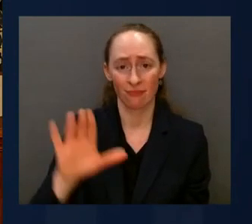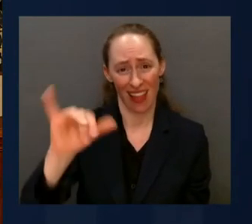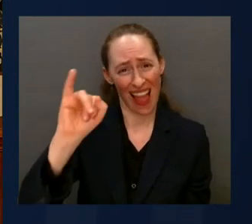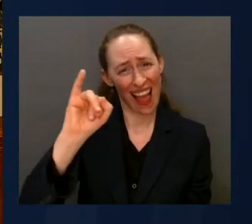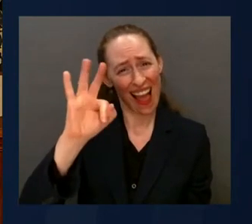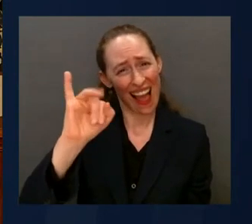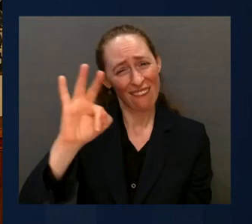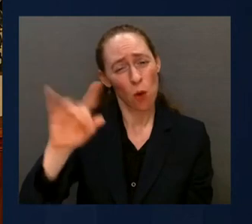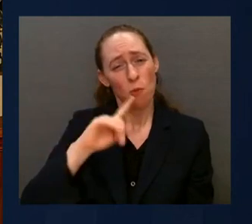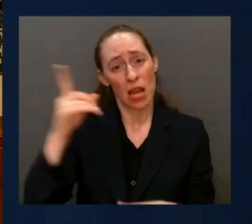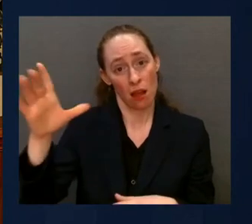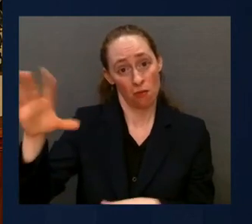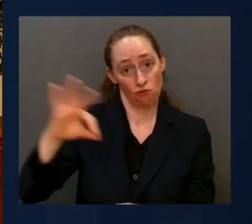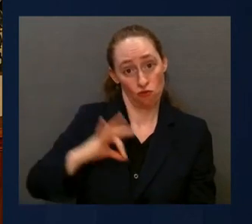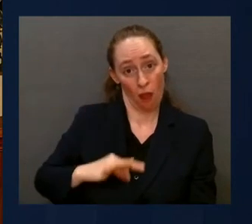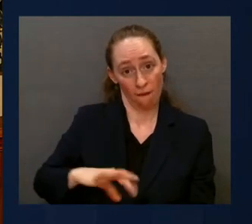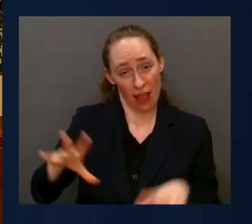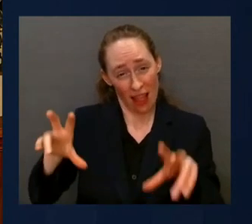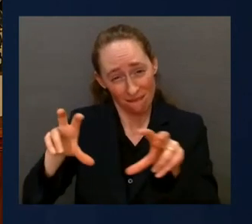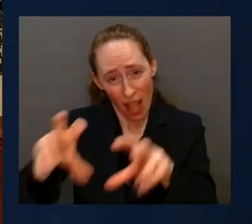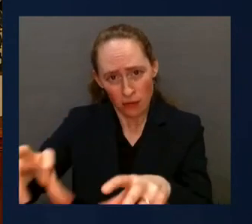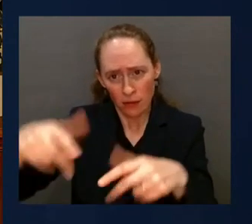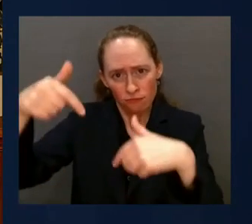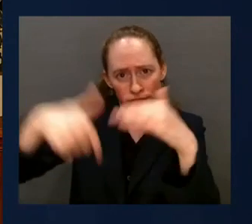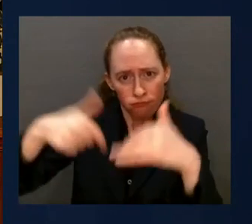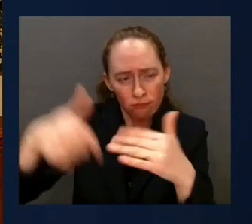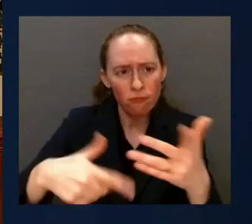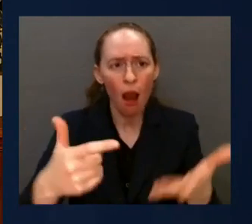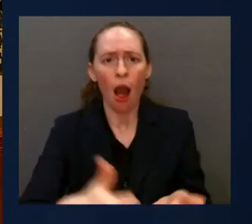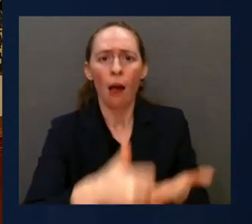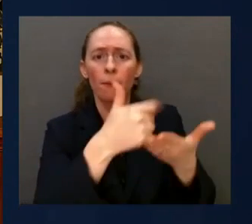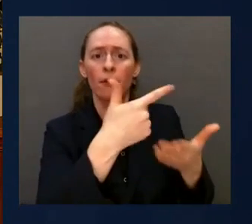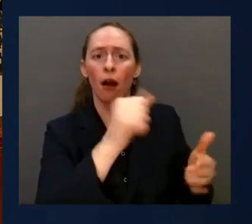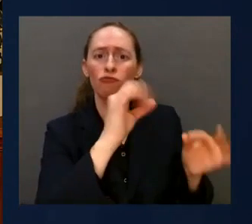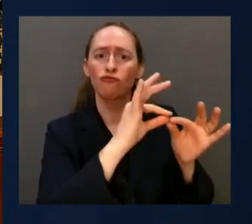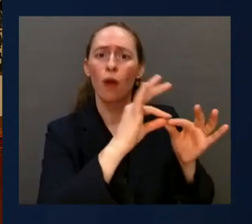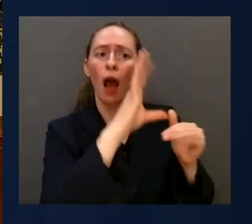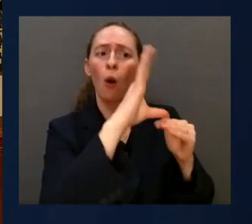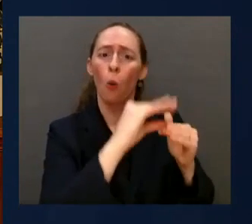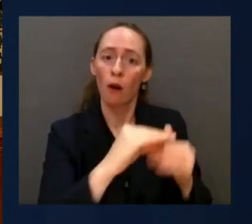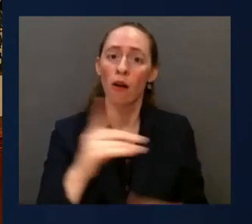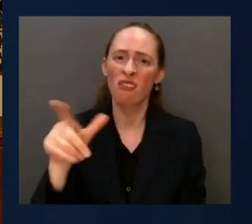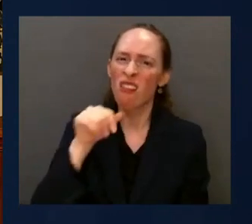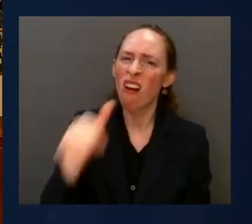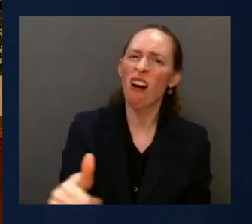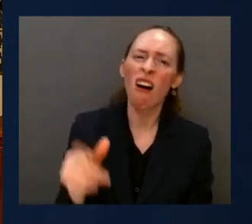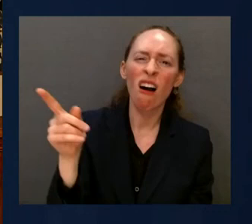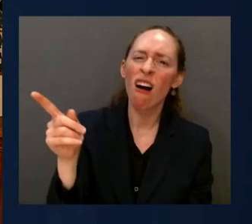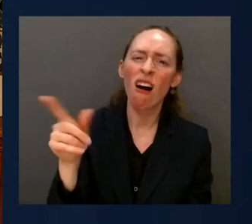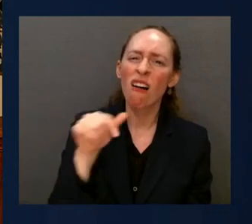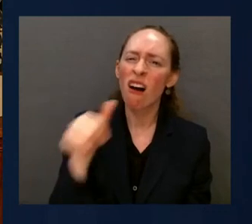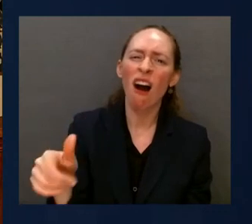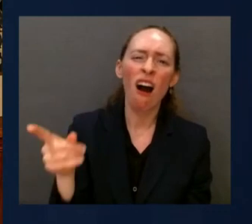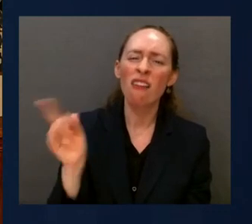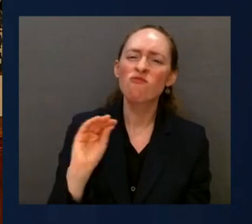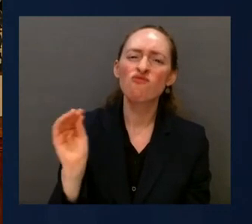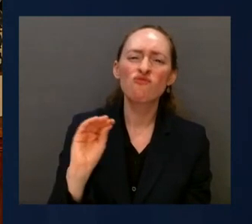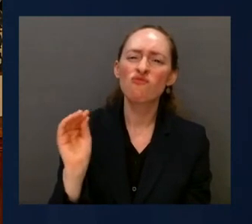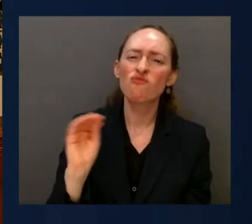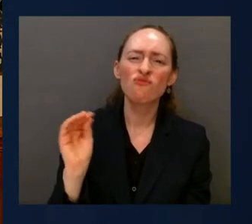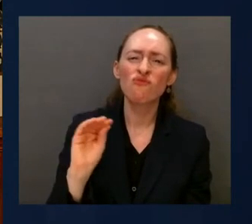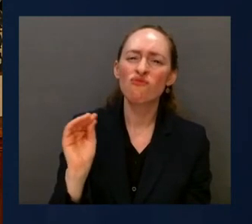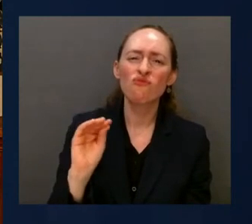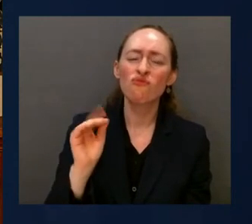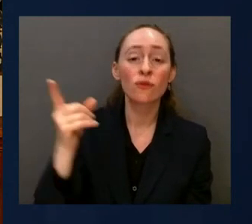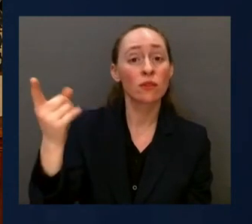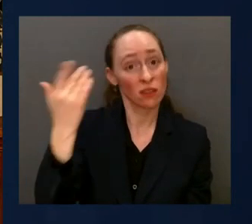instead, they used the record profits to buy back their own stock, rewarding the CEOs and shareholders. Corporations ought to